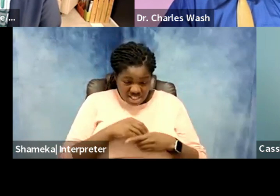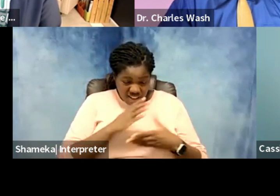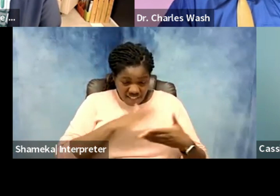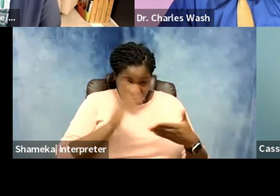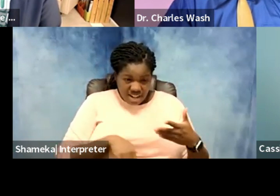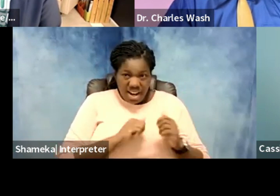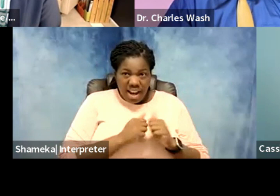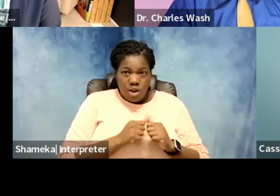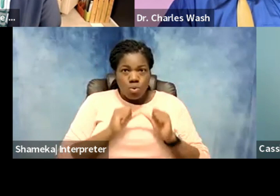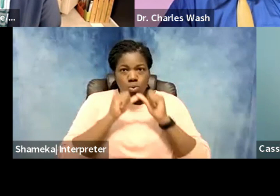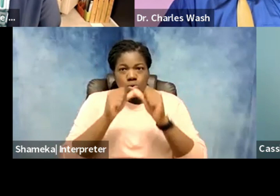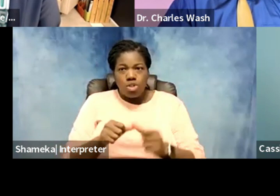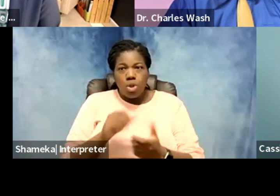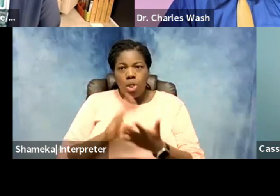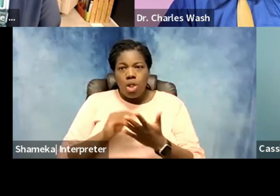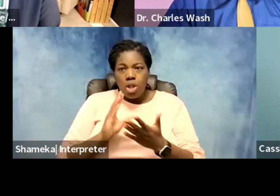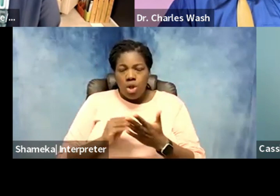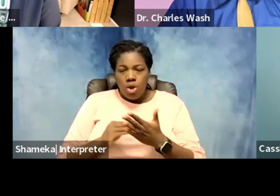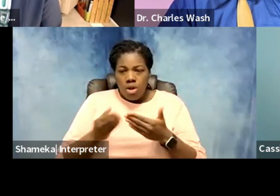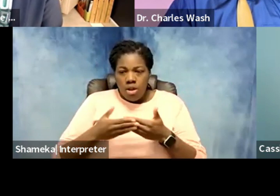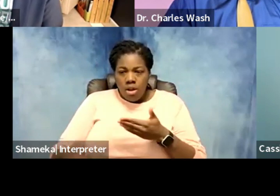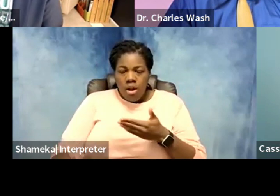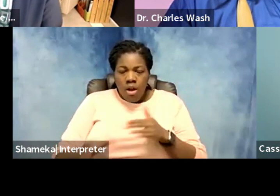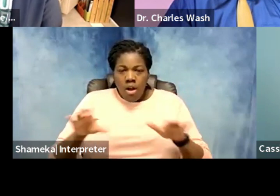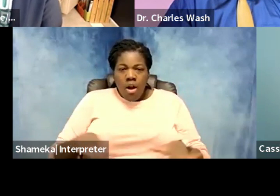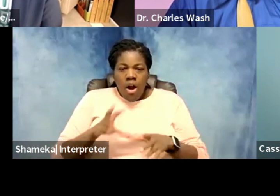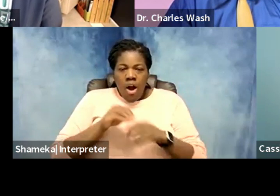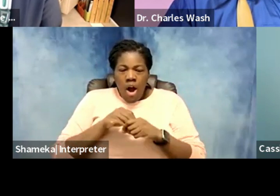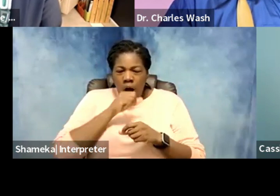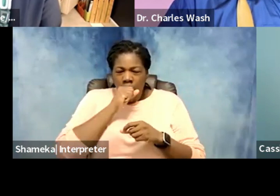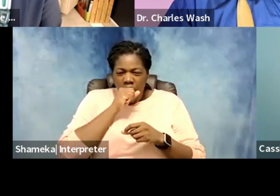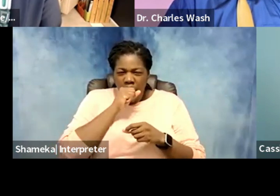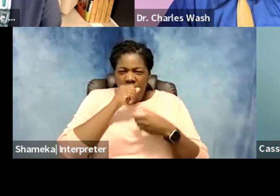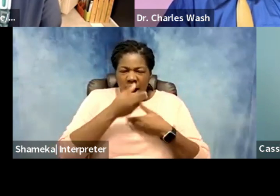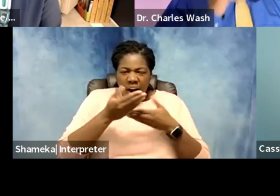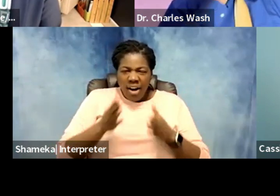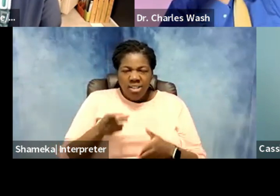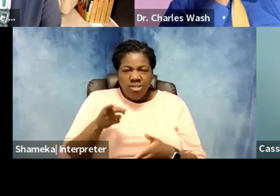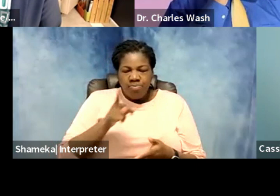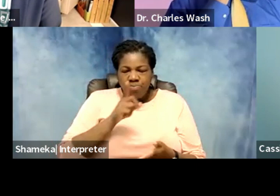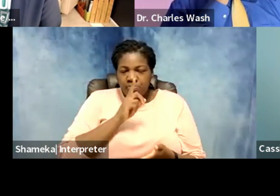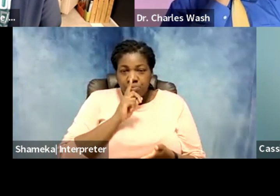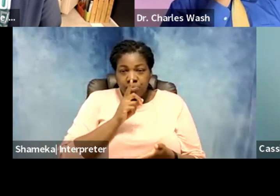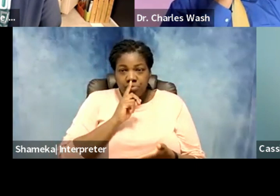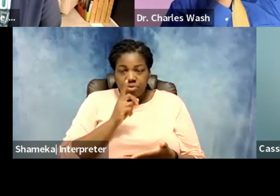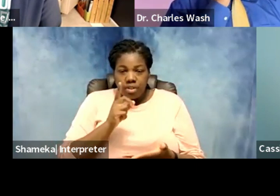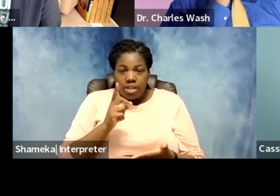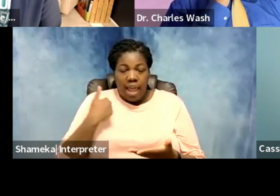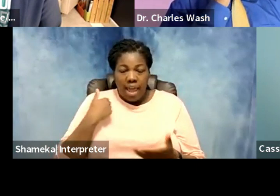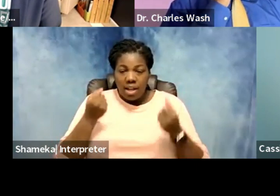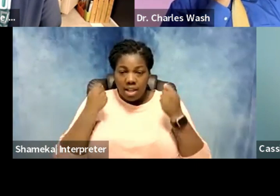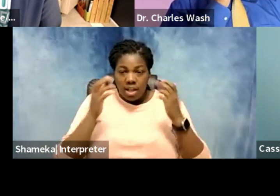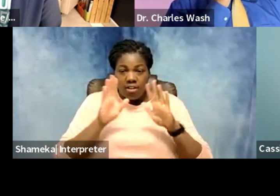how to continue that learning past the activities within that box. So they really, I think, gave a lot of really good